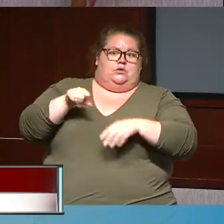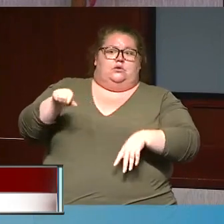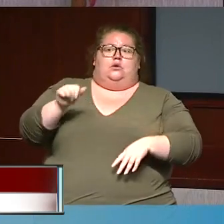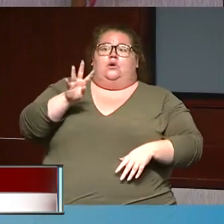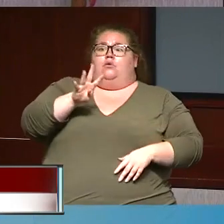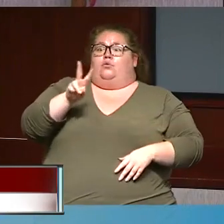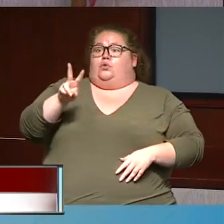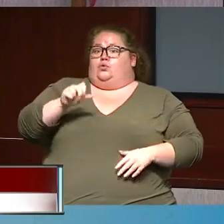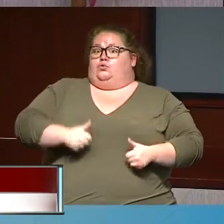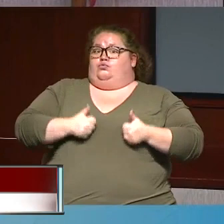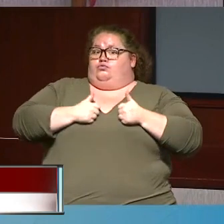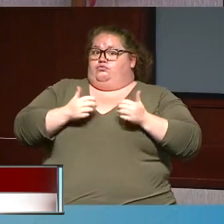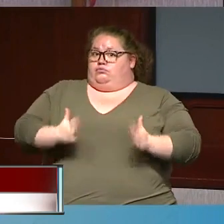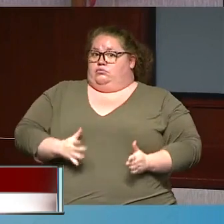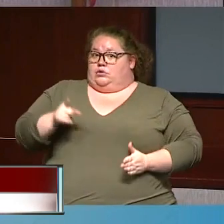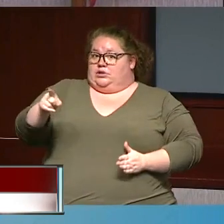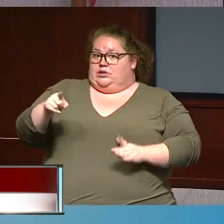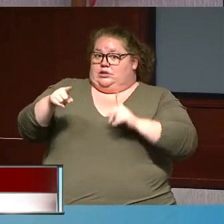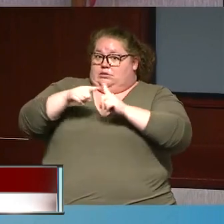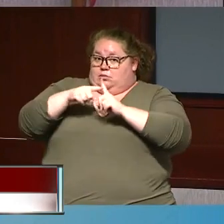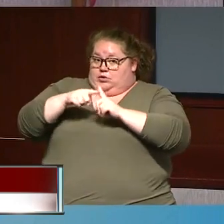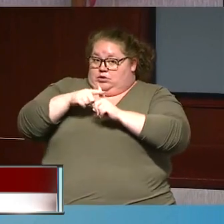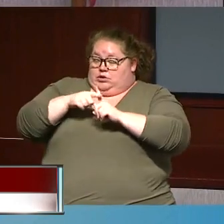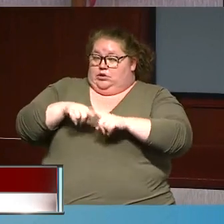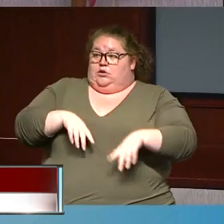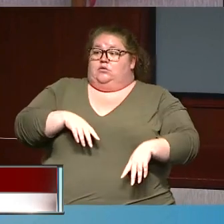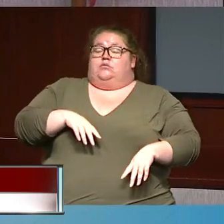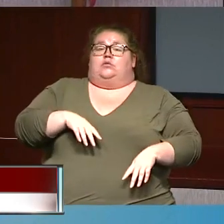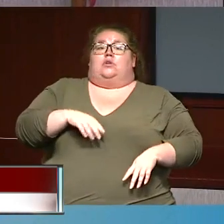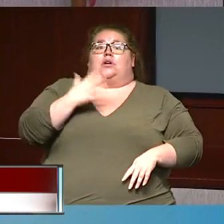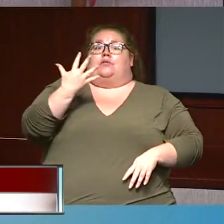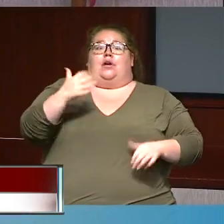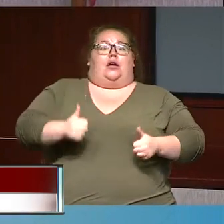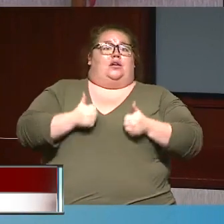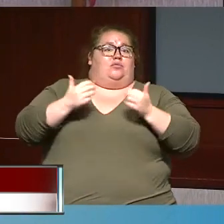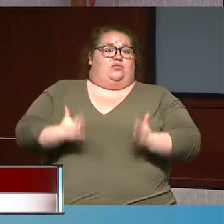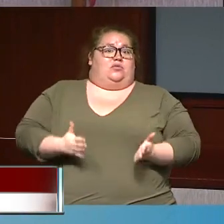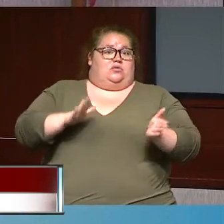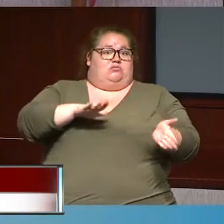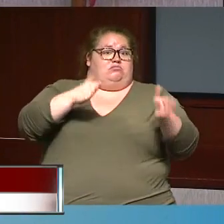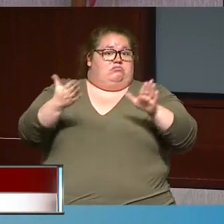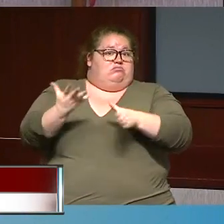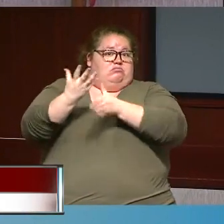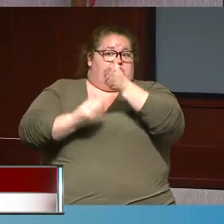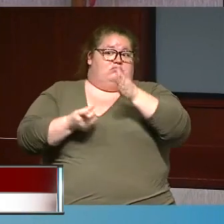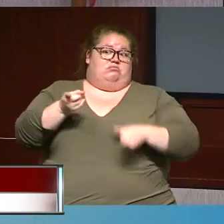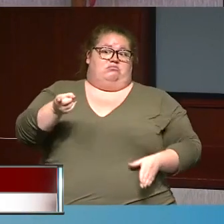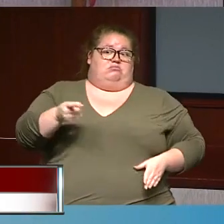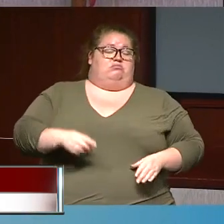42 residents that have tested positive, and 5 residents that have died.